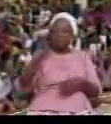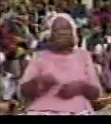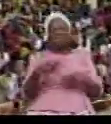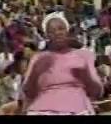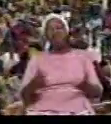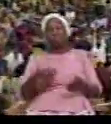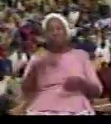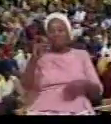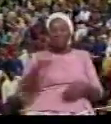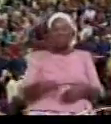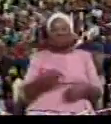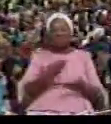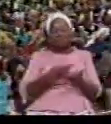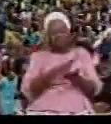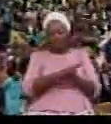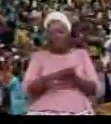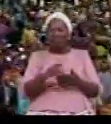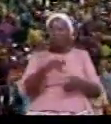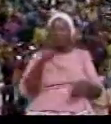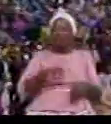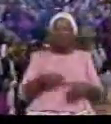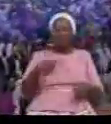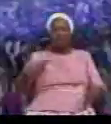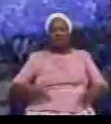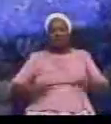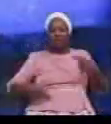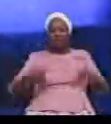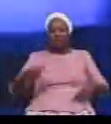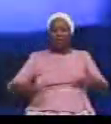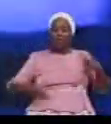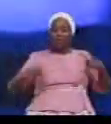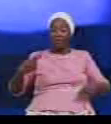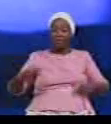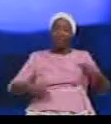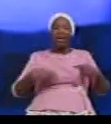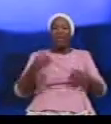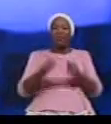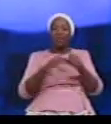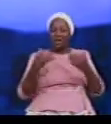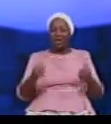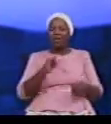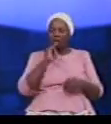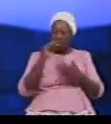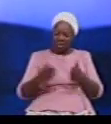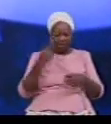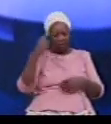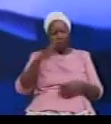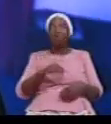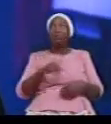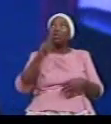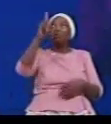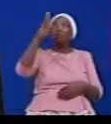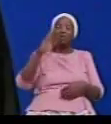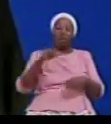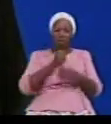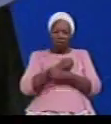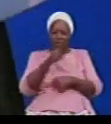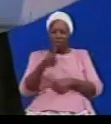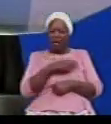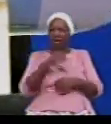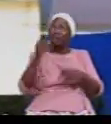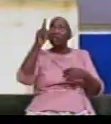revival, you need righteousness, everything is now available. He loves you, and he has provided, he